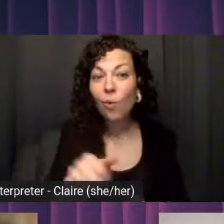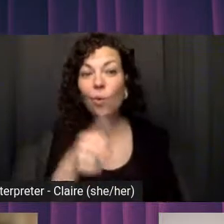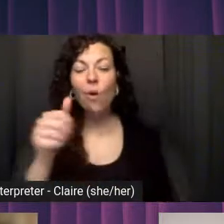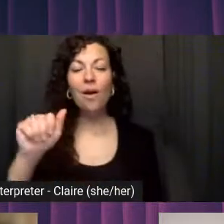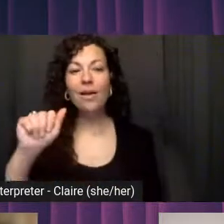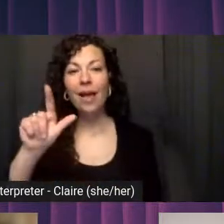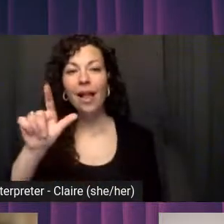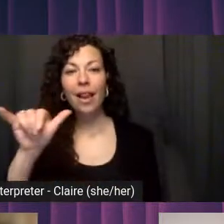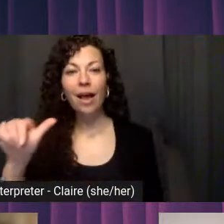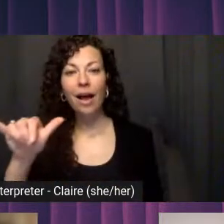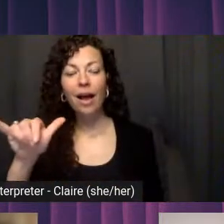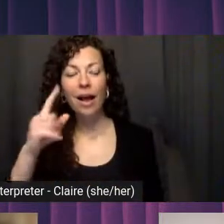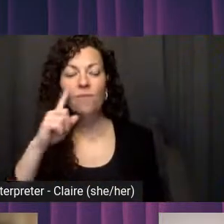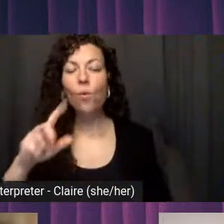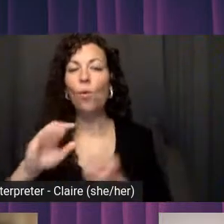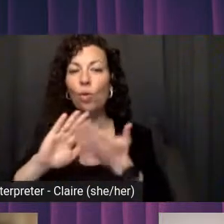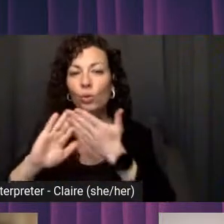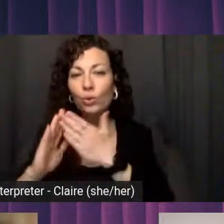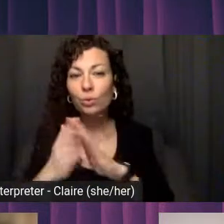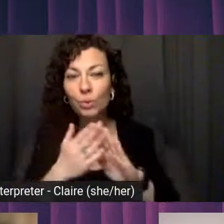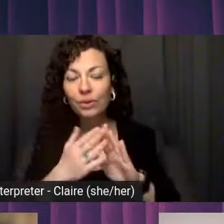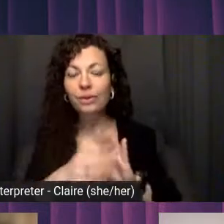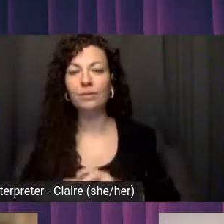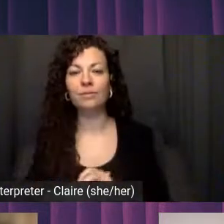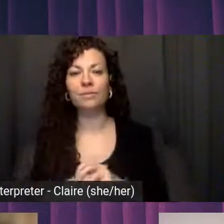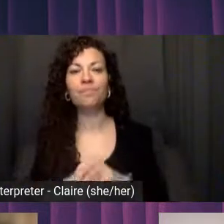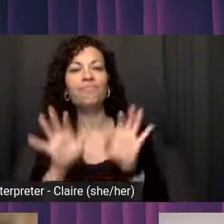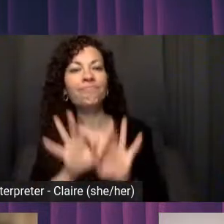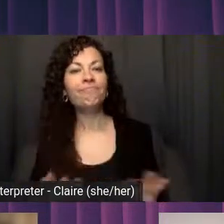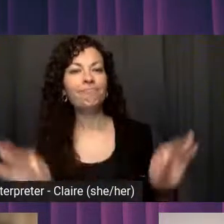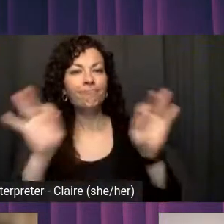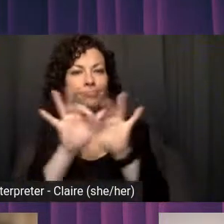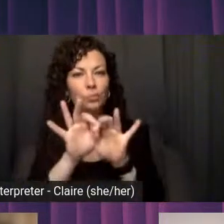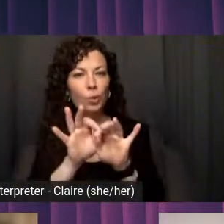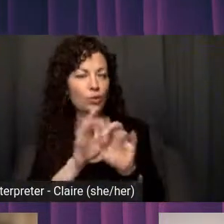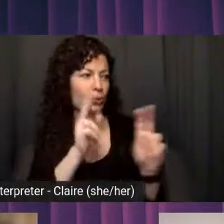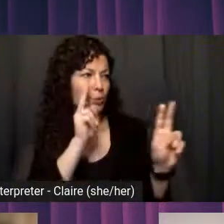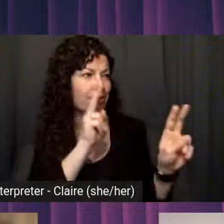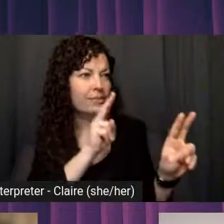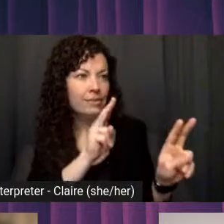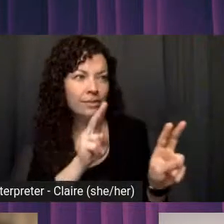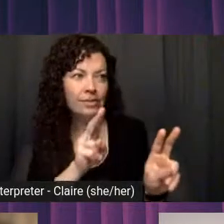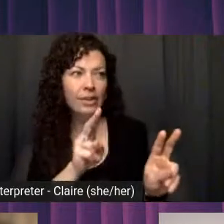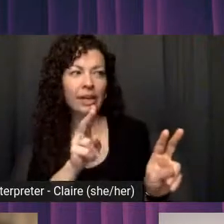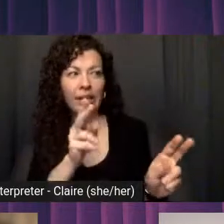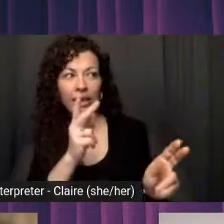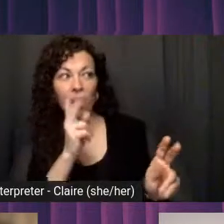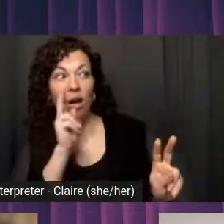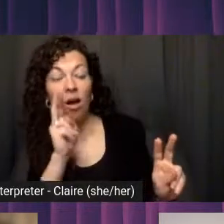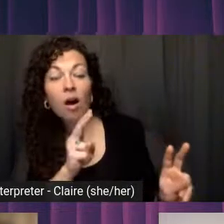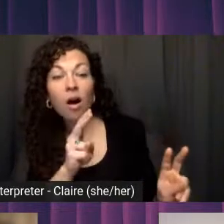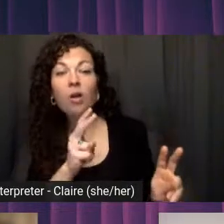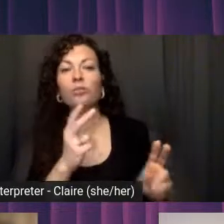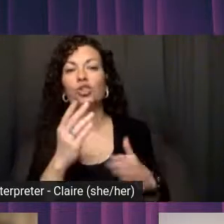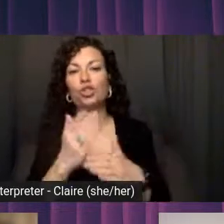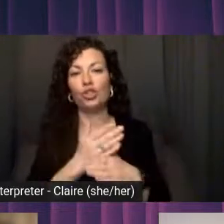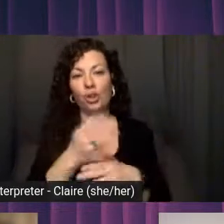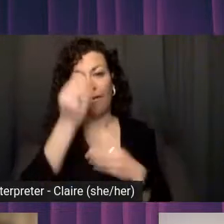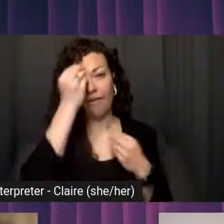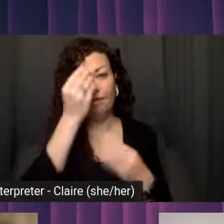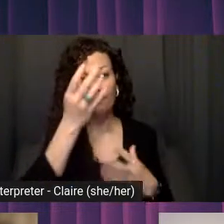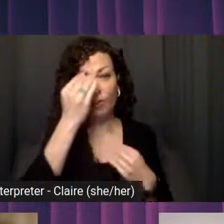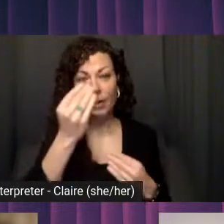and sharing information and sharing information about what other states are doing as far as their laws go, who you can call and what you